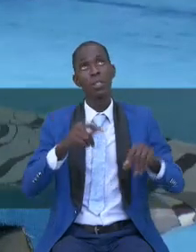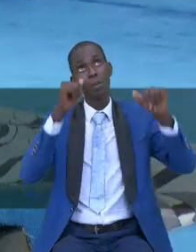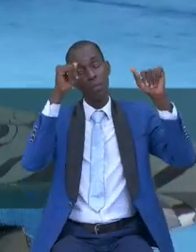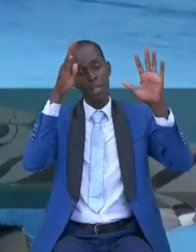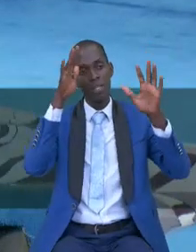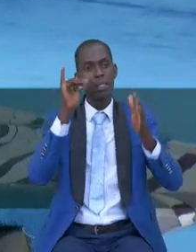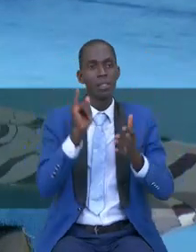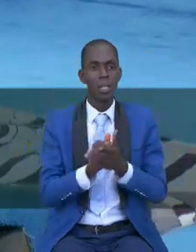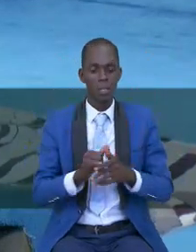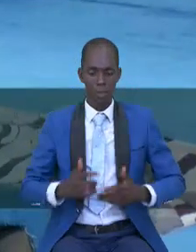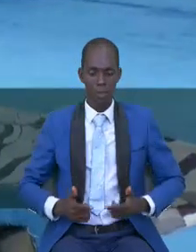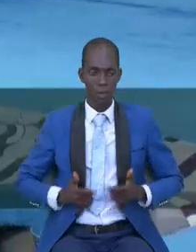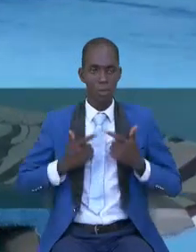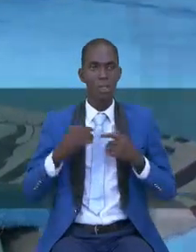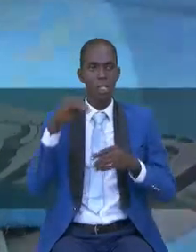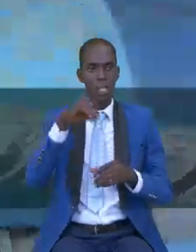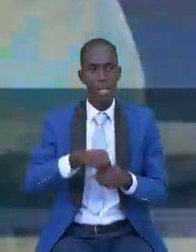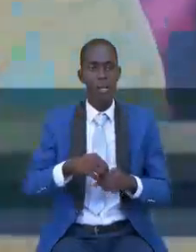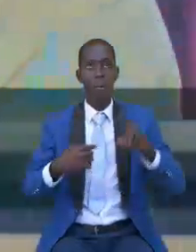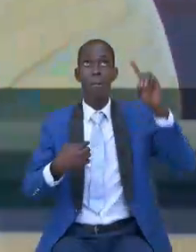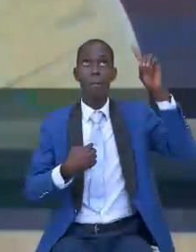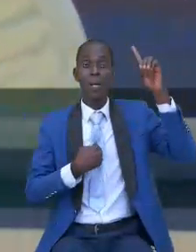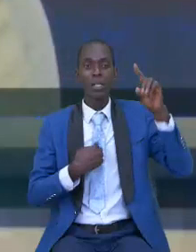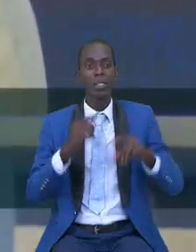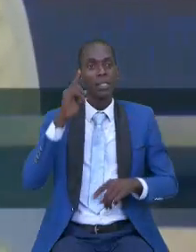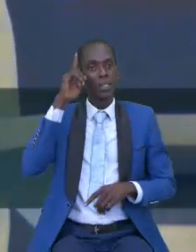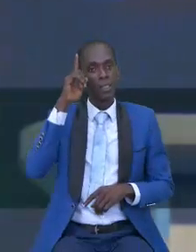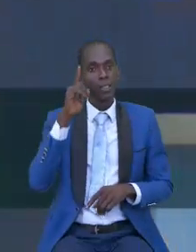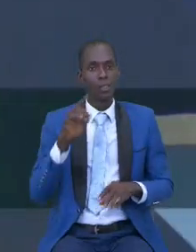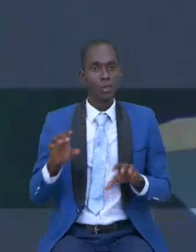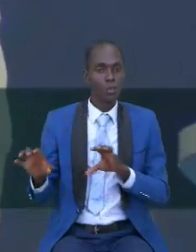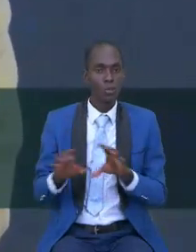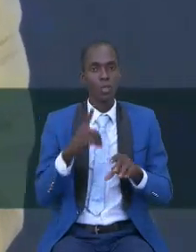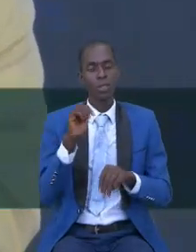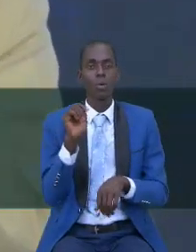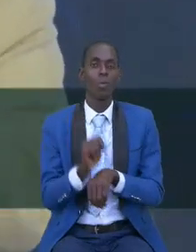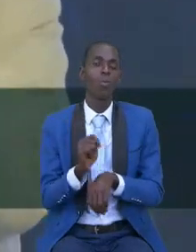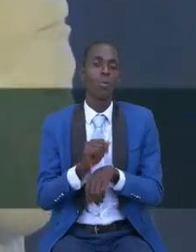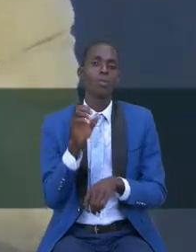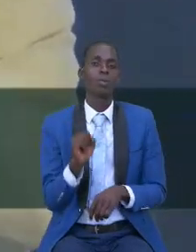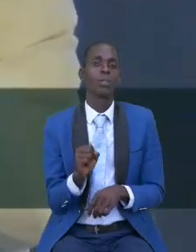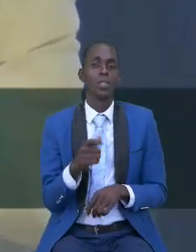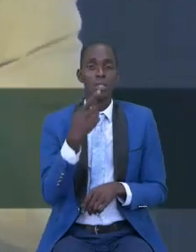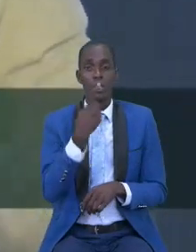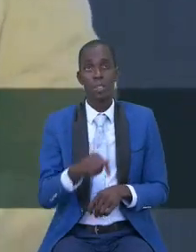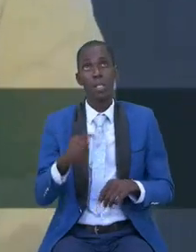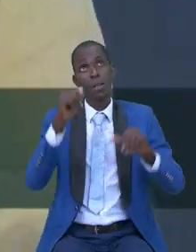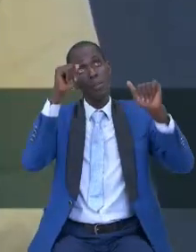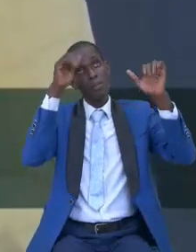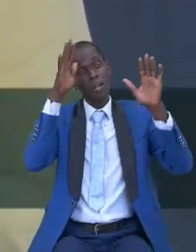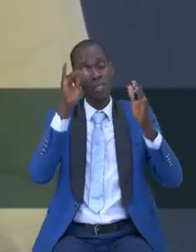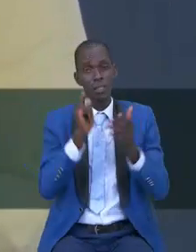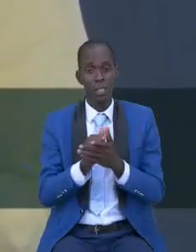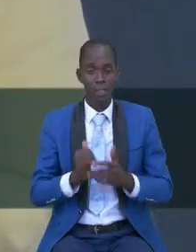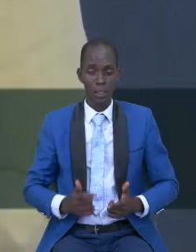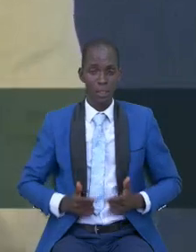Father that dwelleth in me, he doeth the works. The Father that